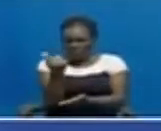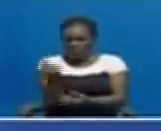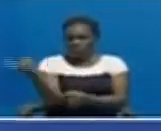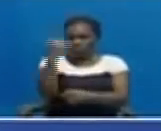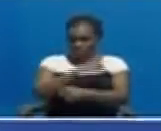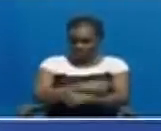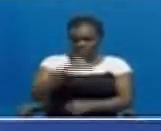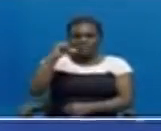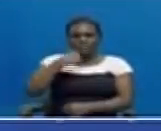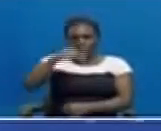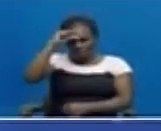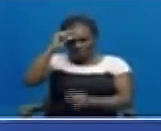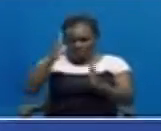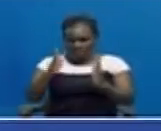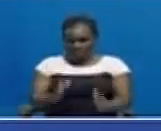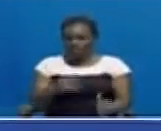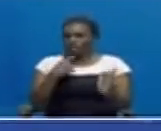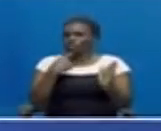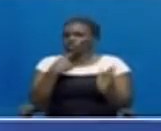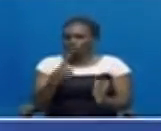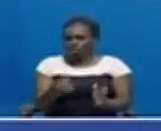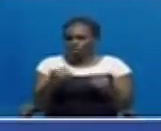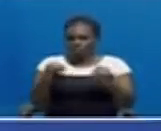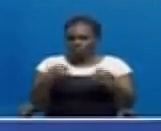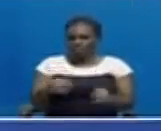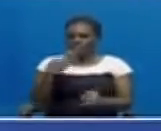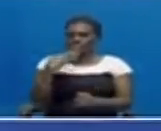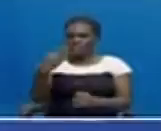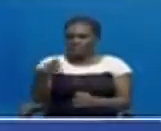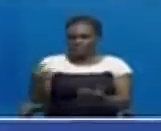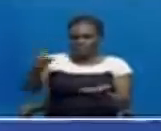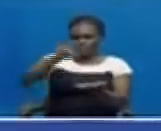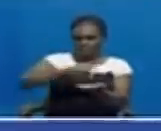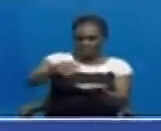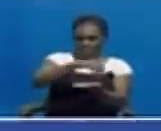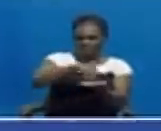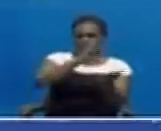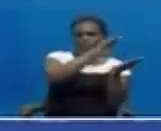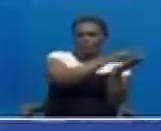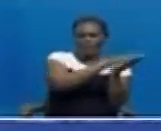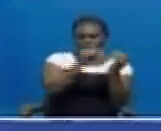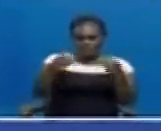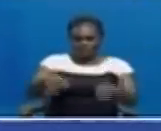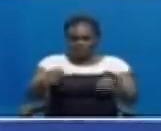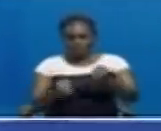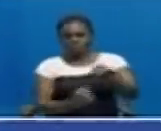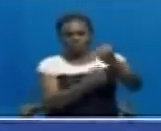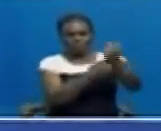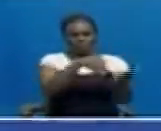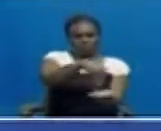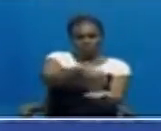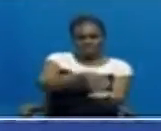the new governor had defied expectations and implemented a 300 basis point increase in the central bank rate to try and support the weakening